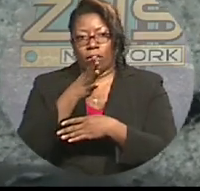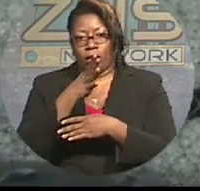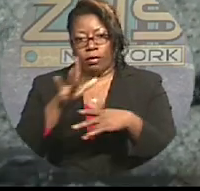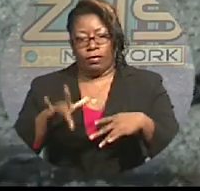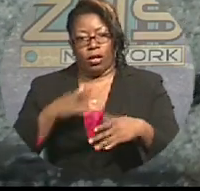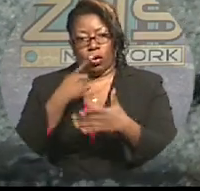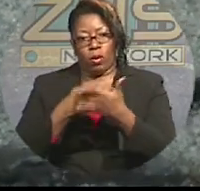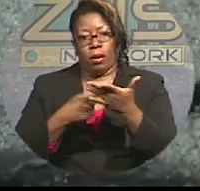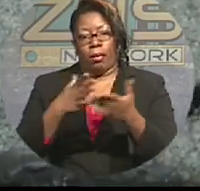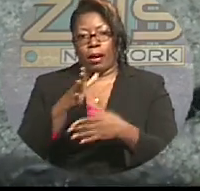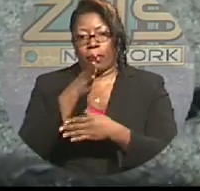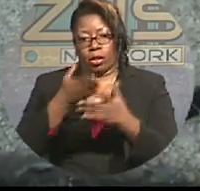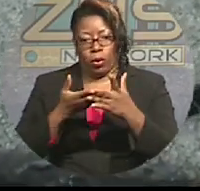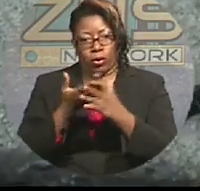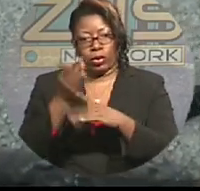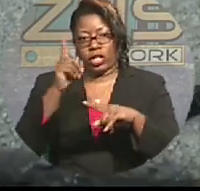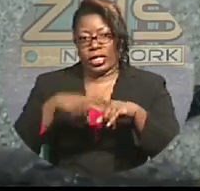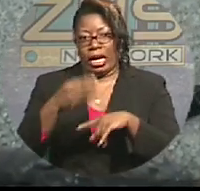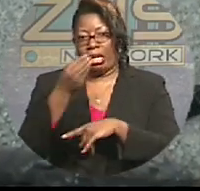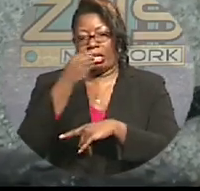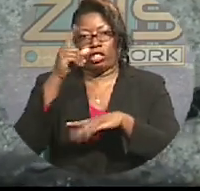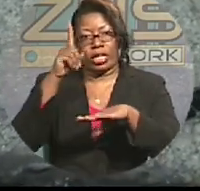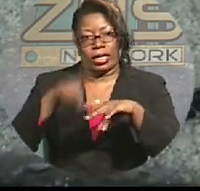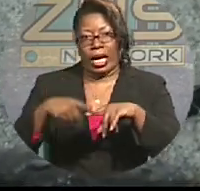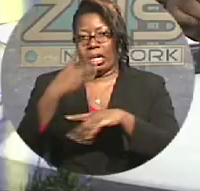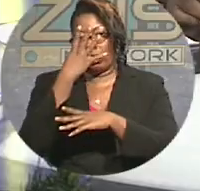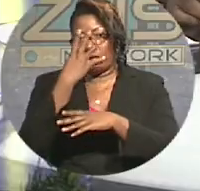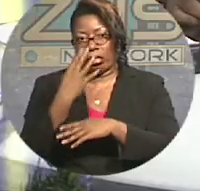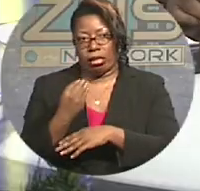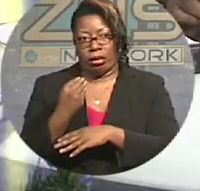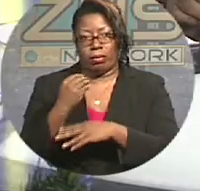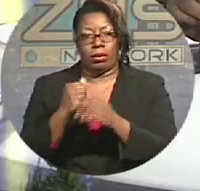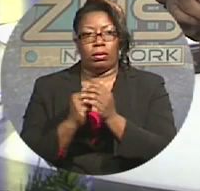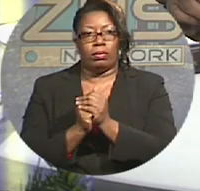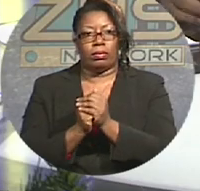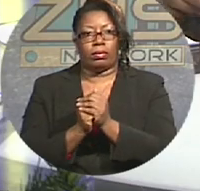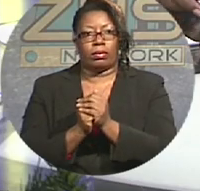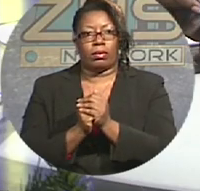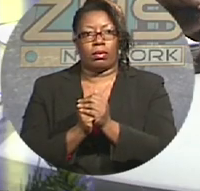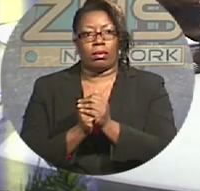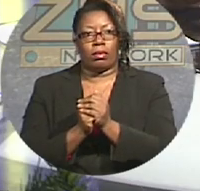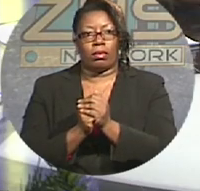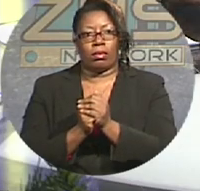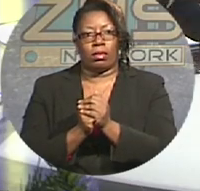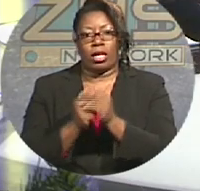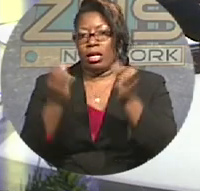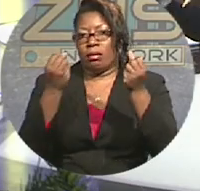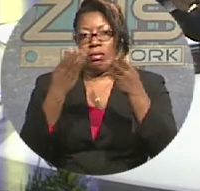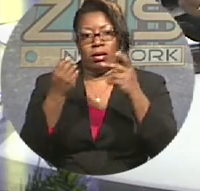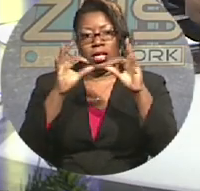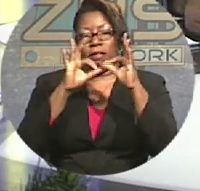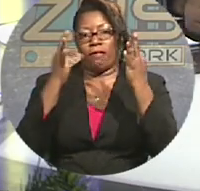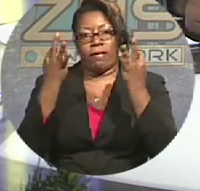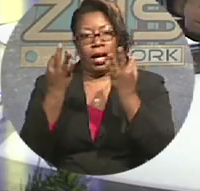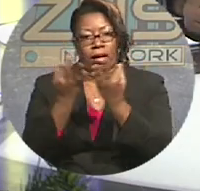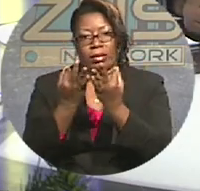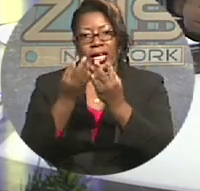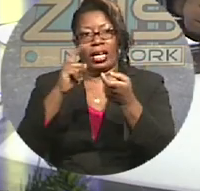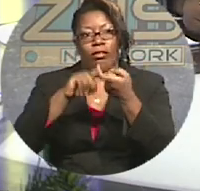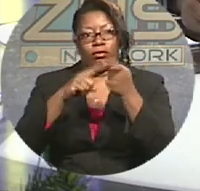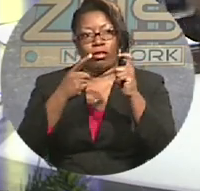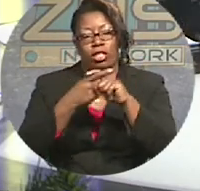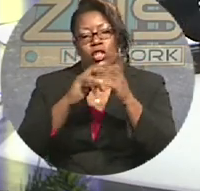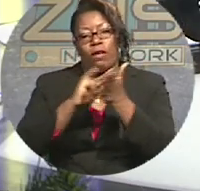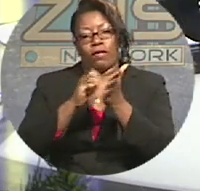going through. I tell you, she can't eat, she can't sleep, it's hard. Well, dozens of family and friends of those four